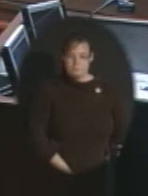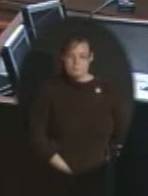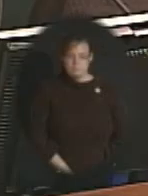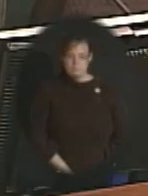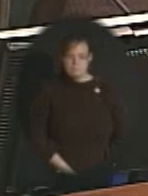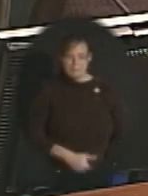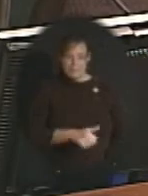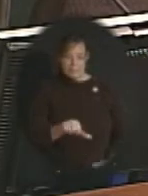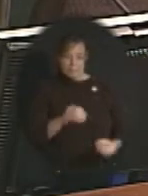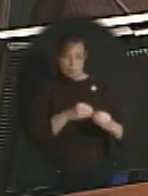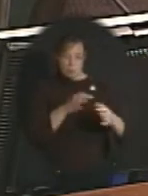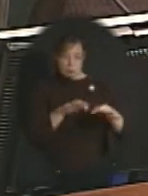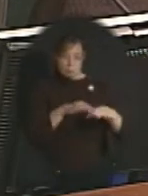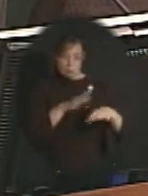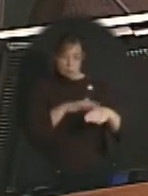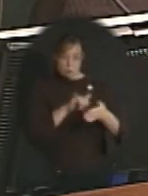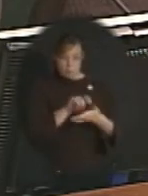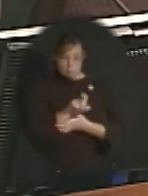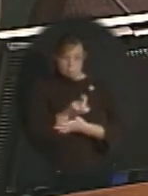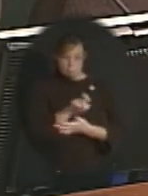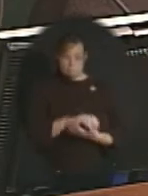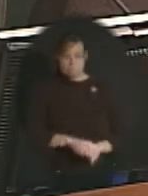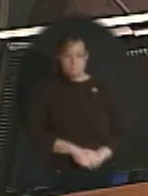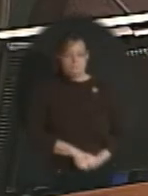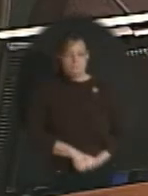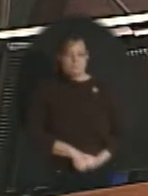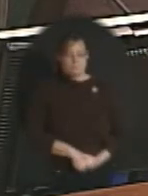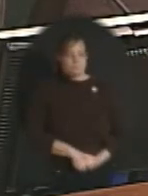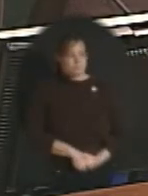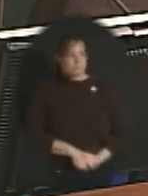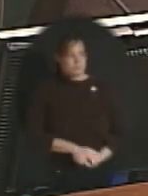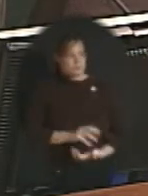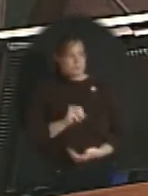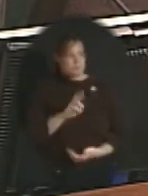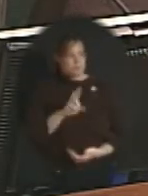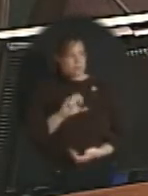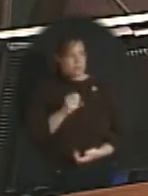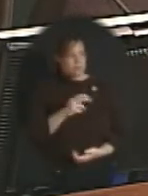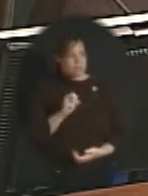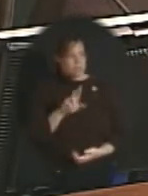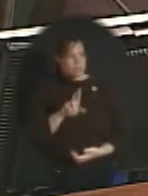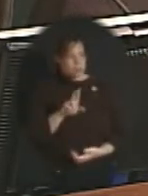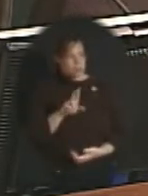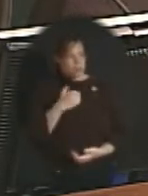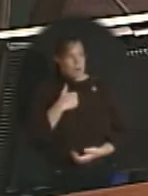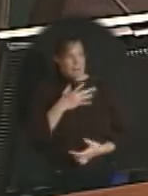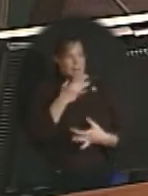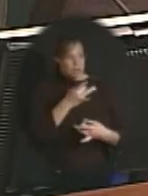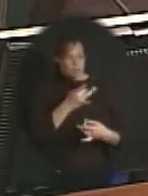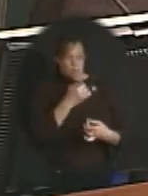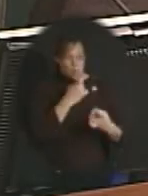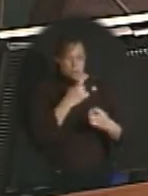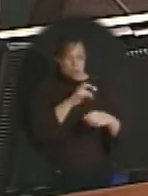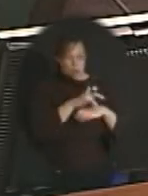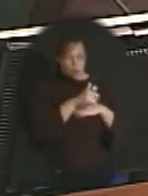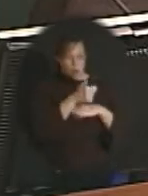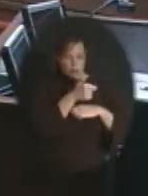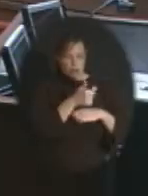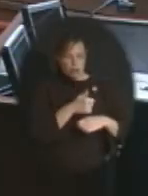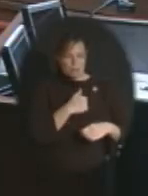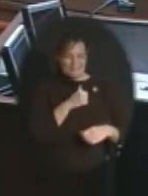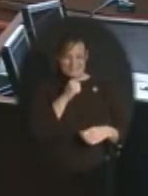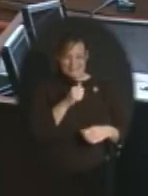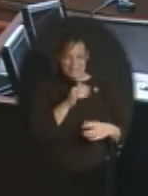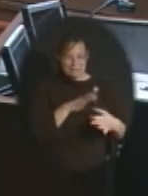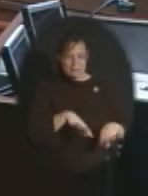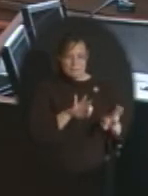Any more comments on that? All right, Mr. Scheer, you had an interesting question for me earlier today. It's not quite